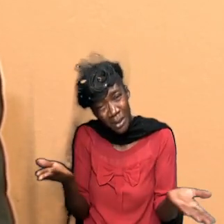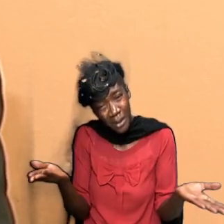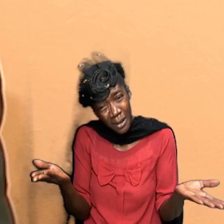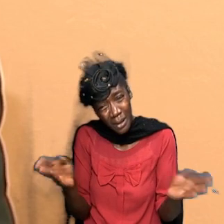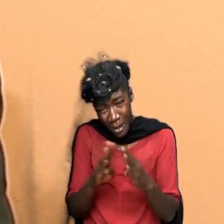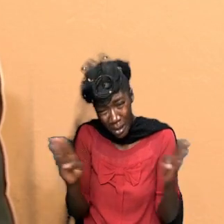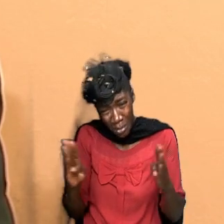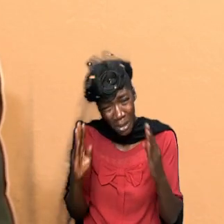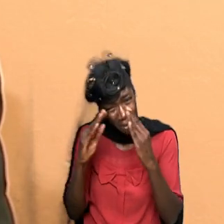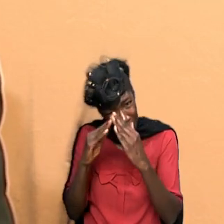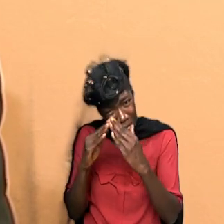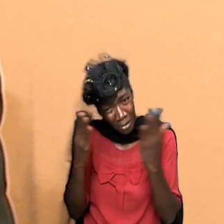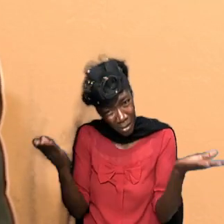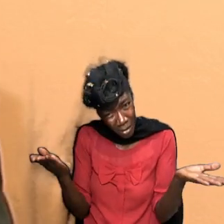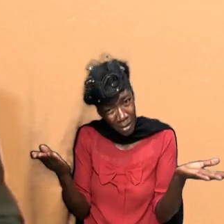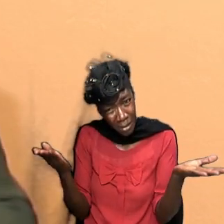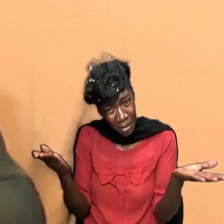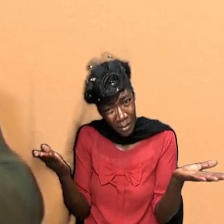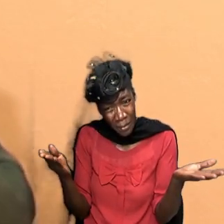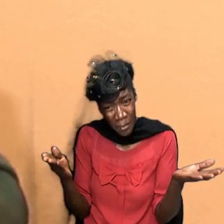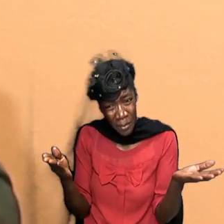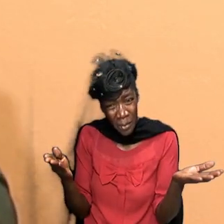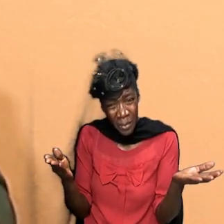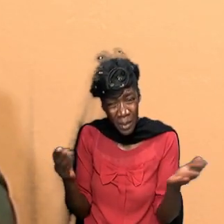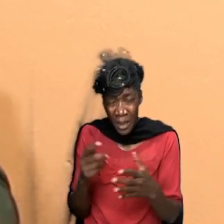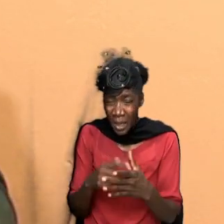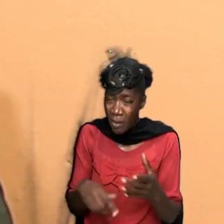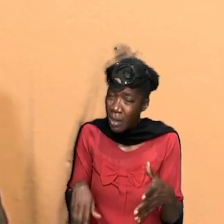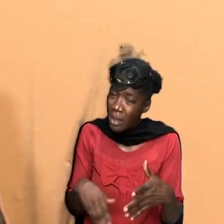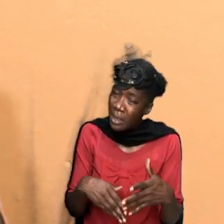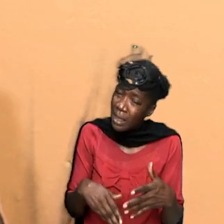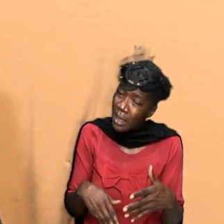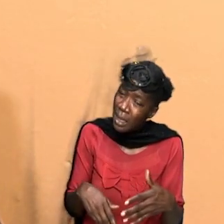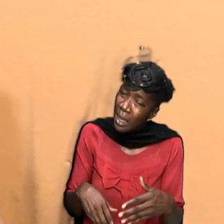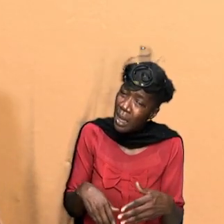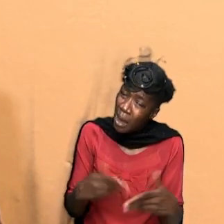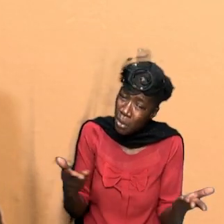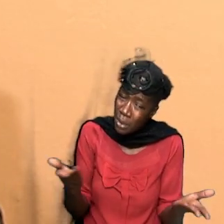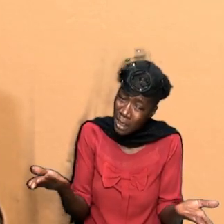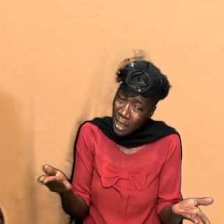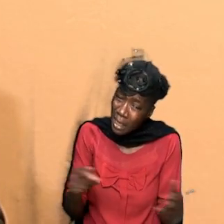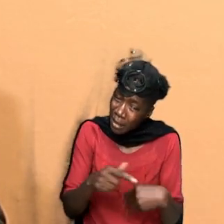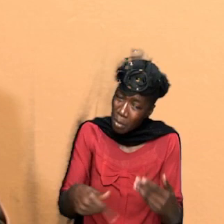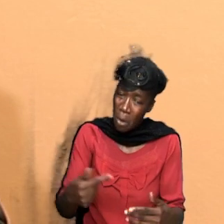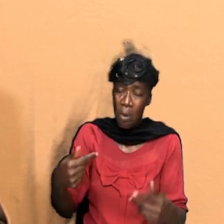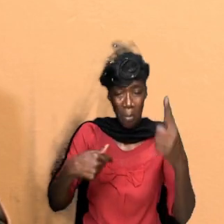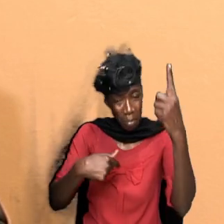house. What about the things that pertain to me?